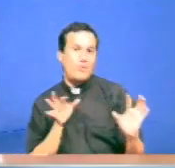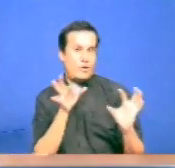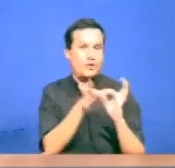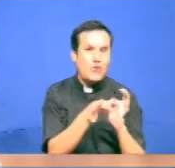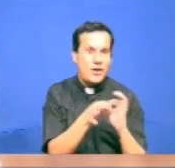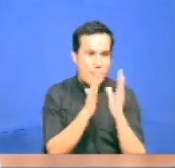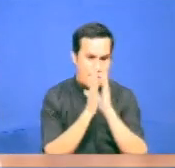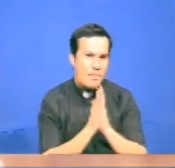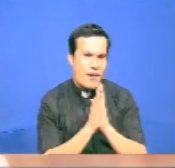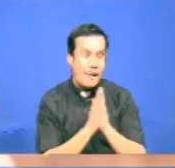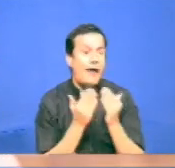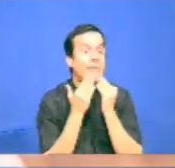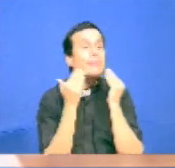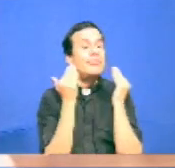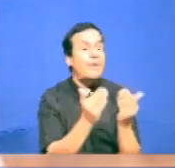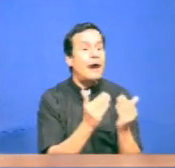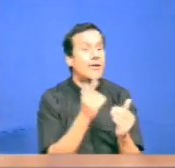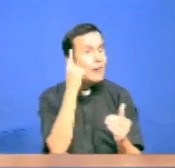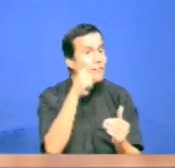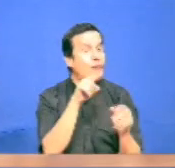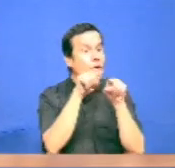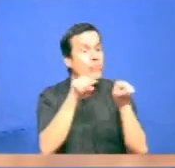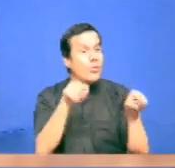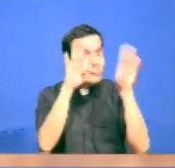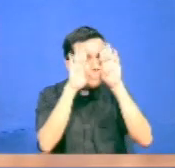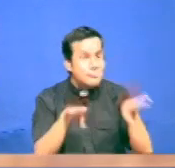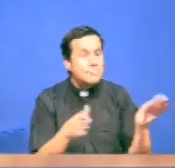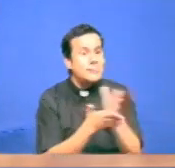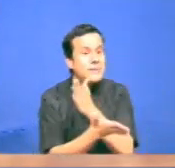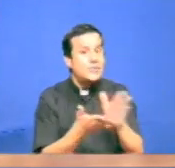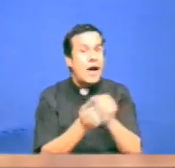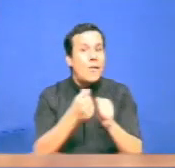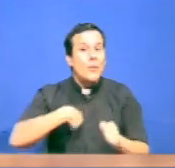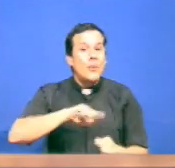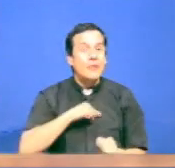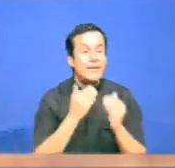support given already by all those who have shared with us.